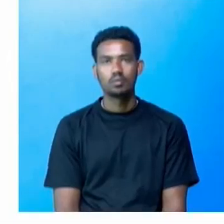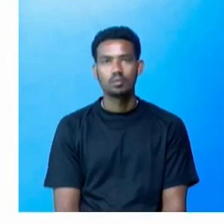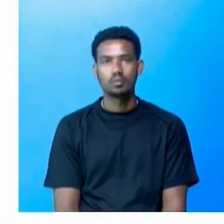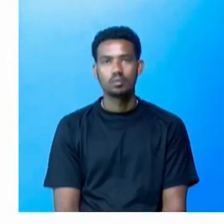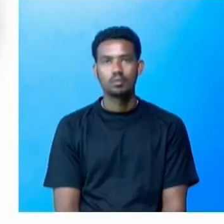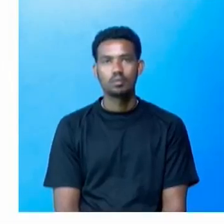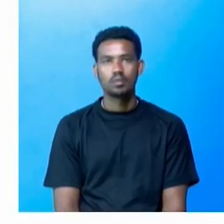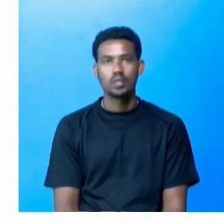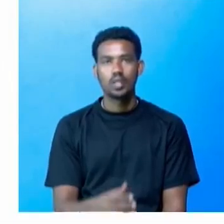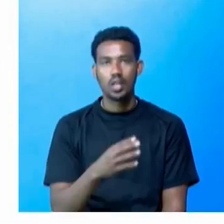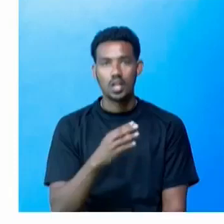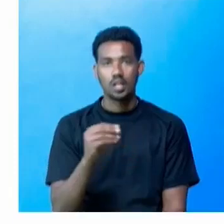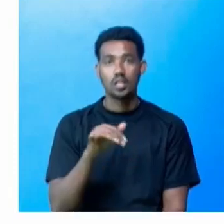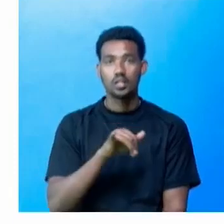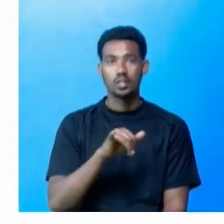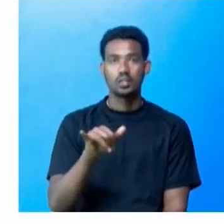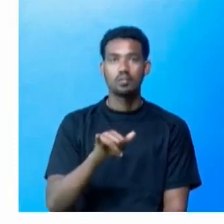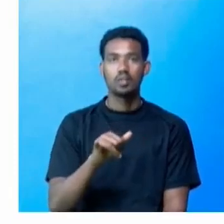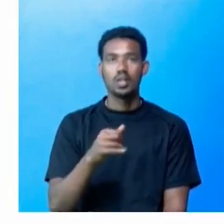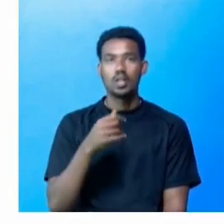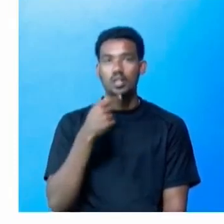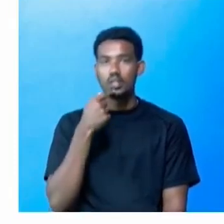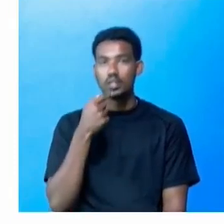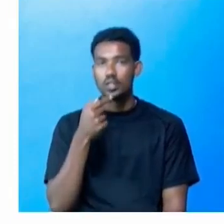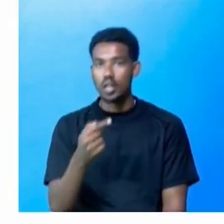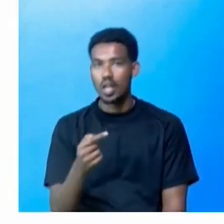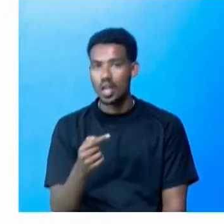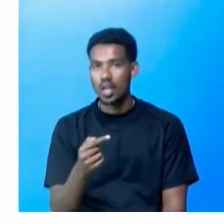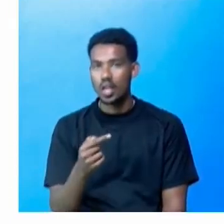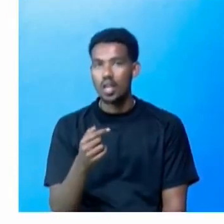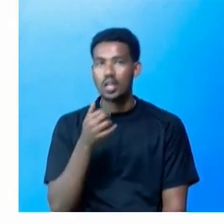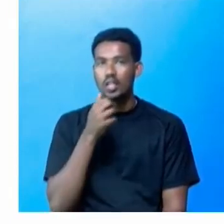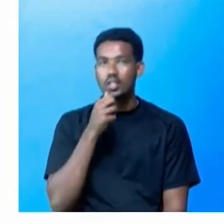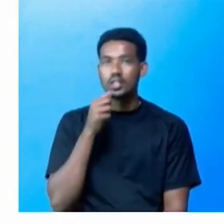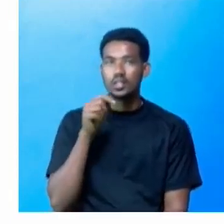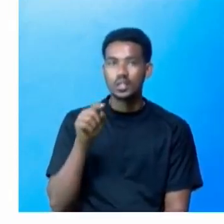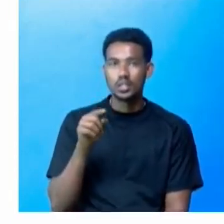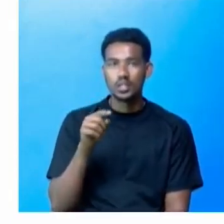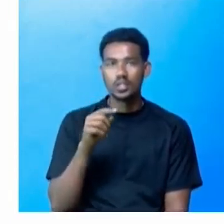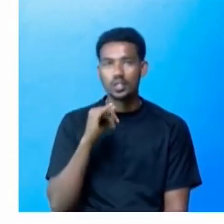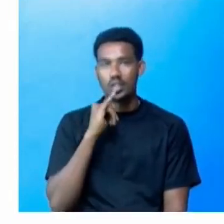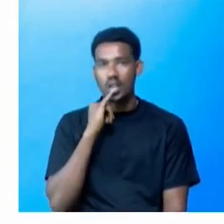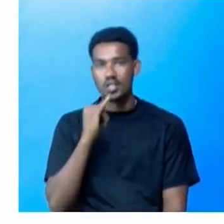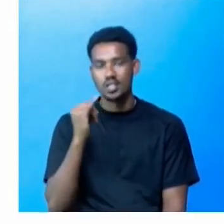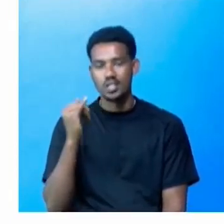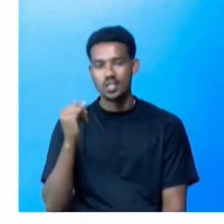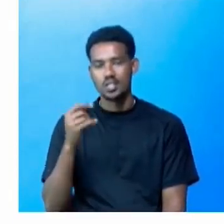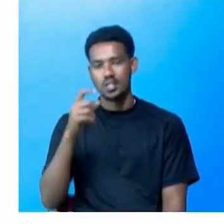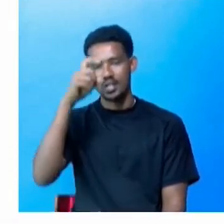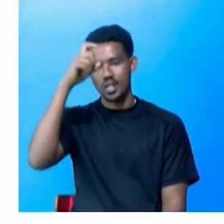And also, let us say, she is clever student.